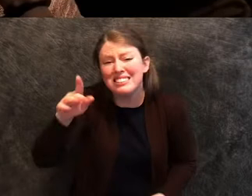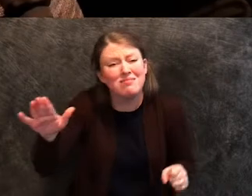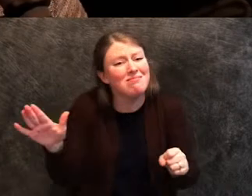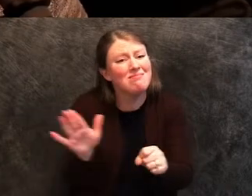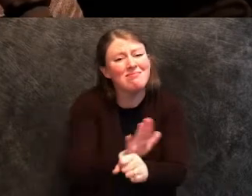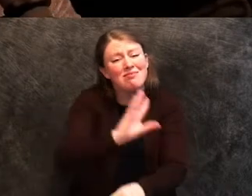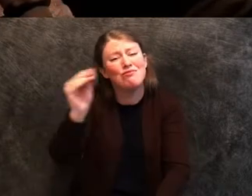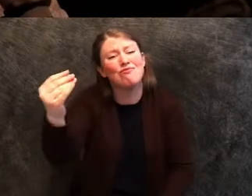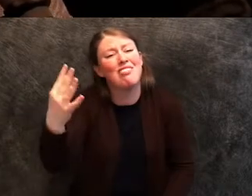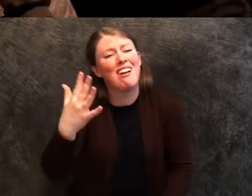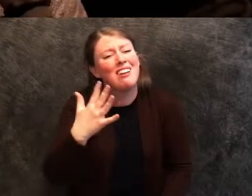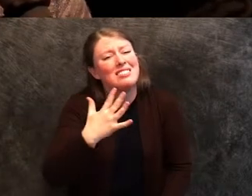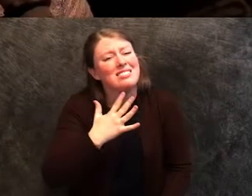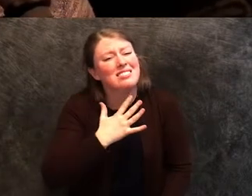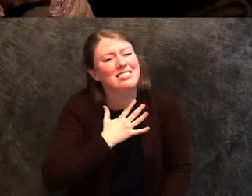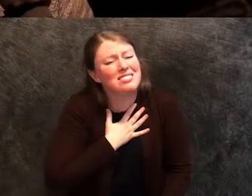fullness of.